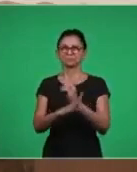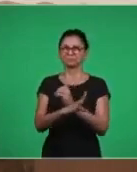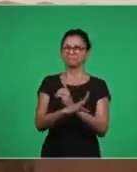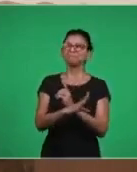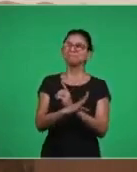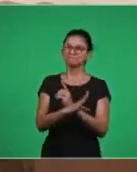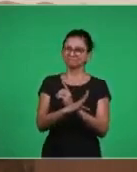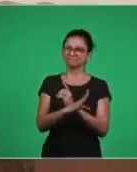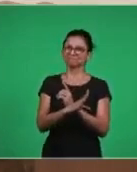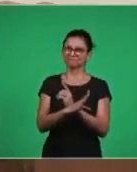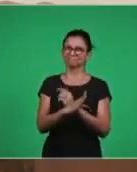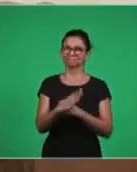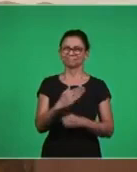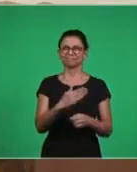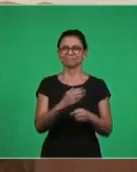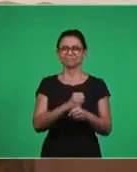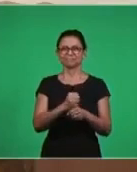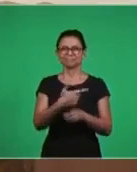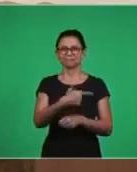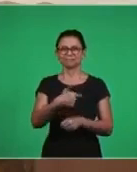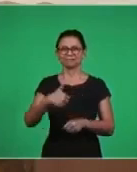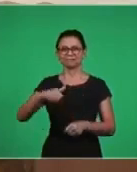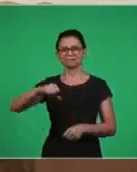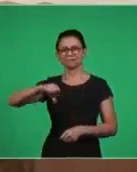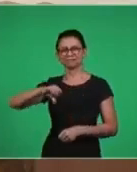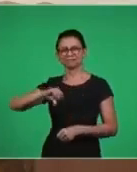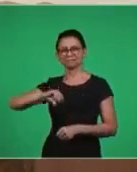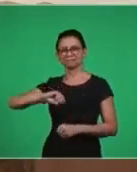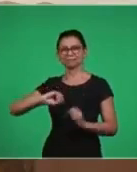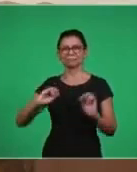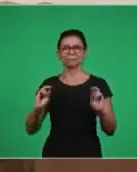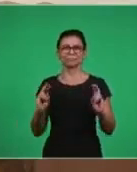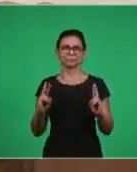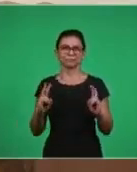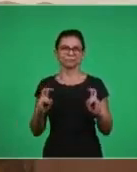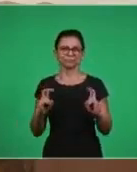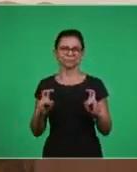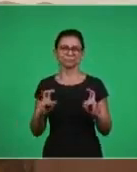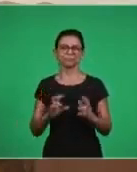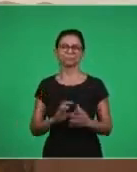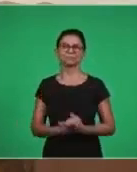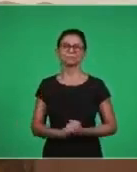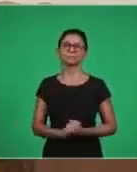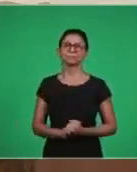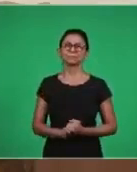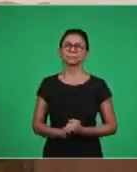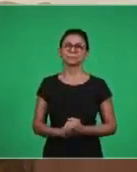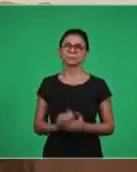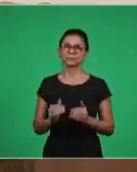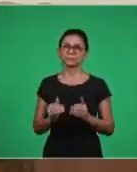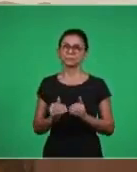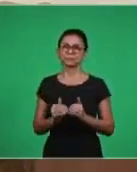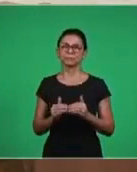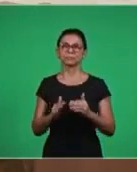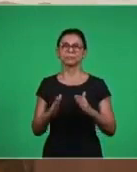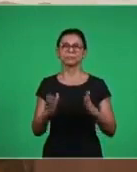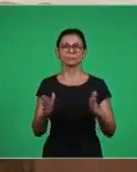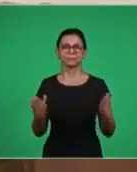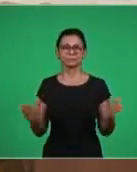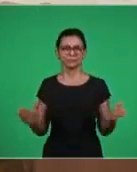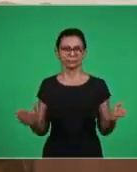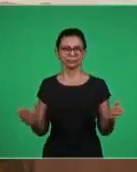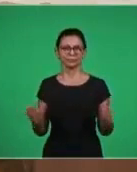school of this year, 2019. And this topic is going to be a topic that we are going to